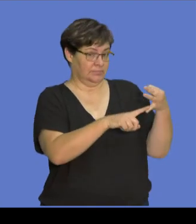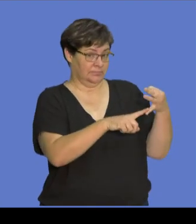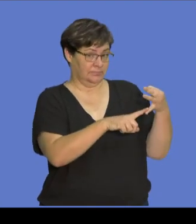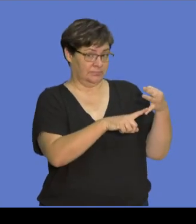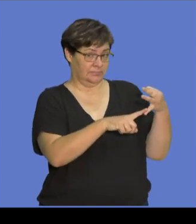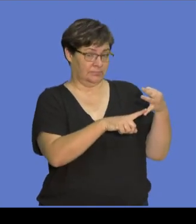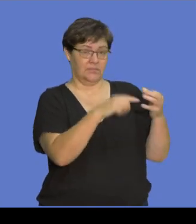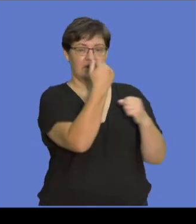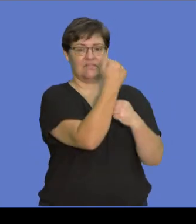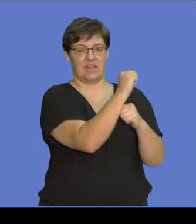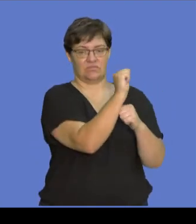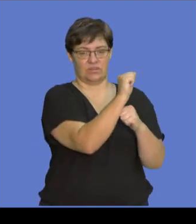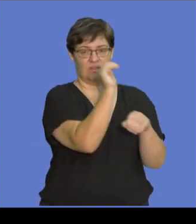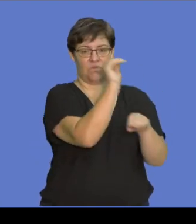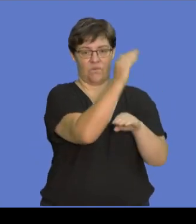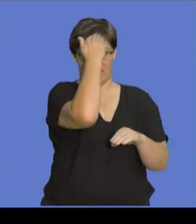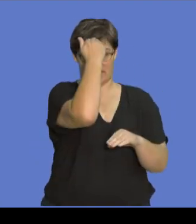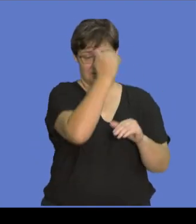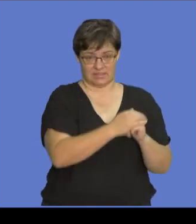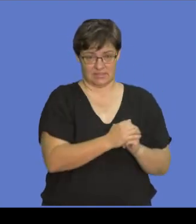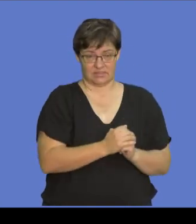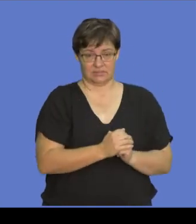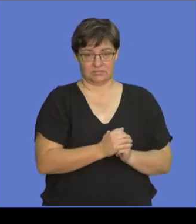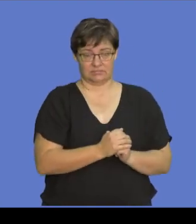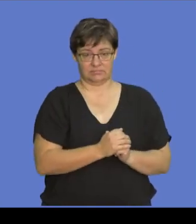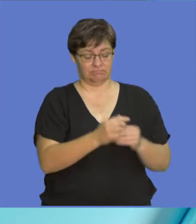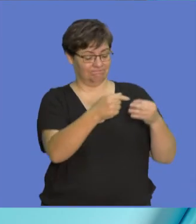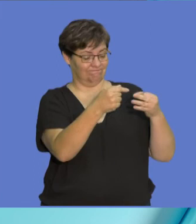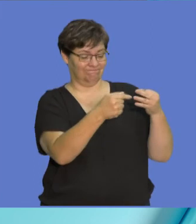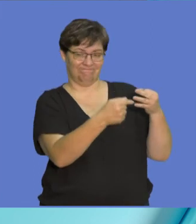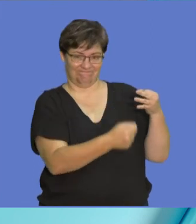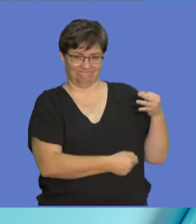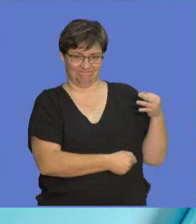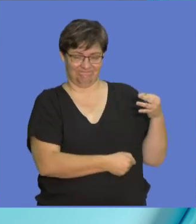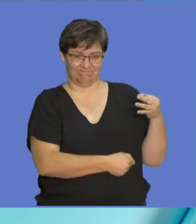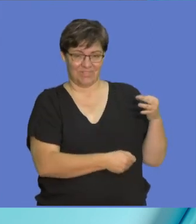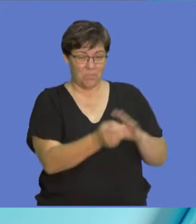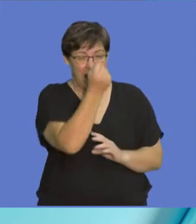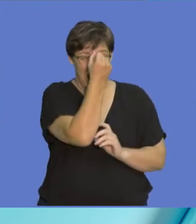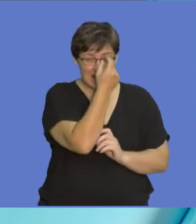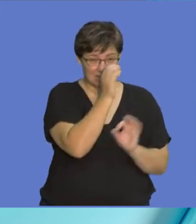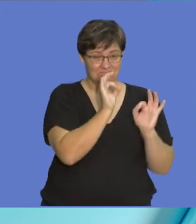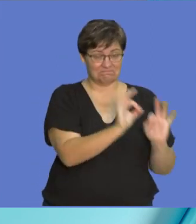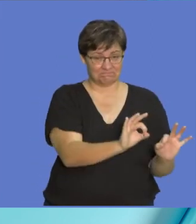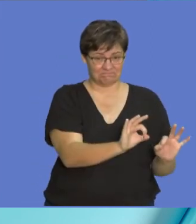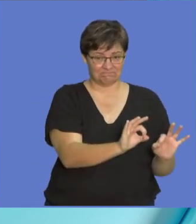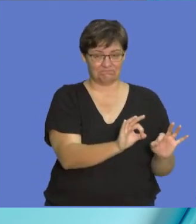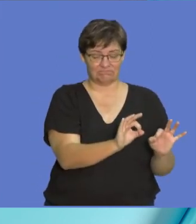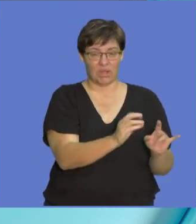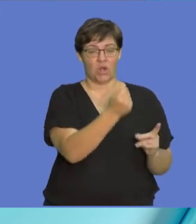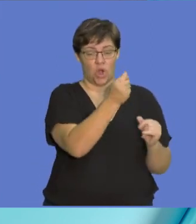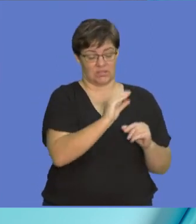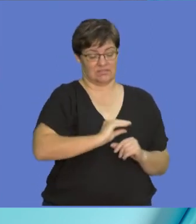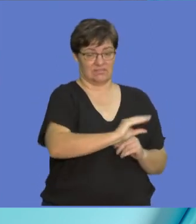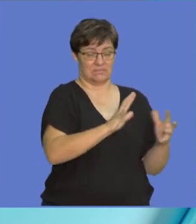your factory overheads. Right, so now you understand, you've already have a good understanding of your cost components,